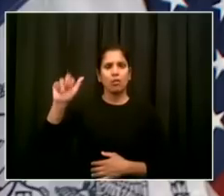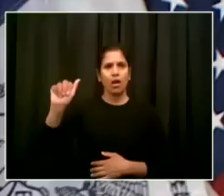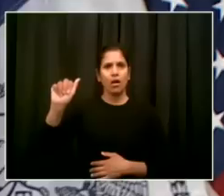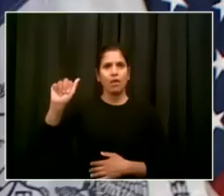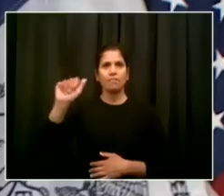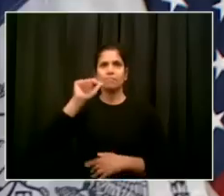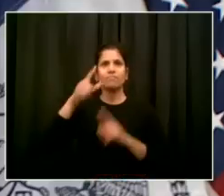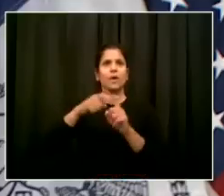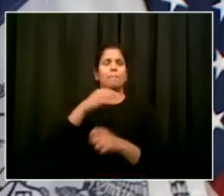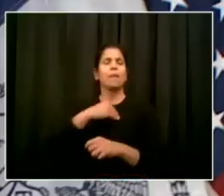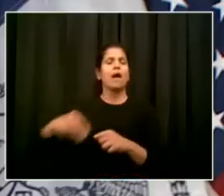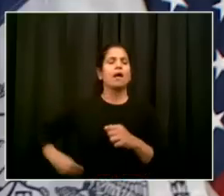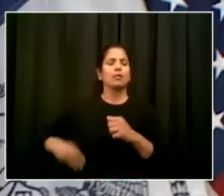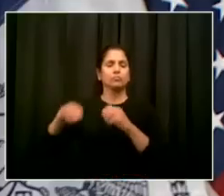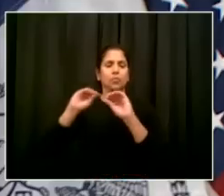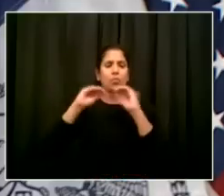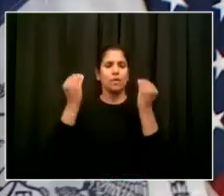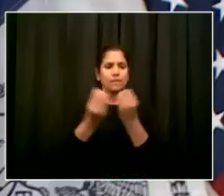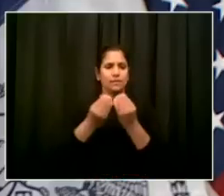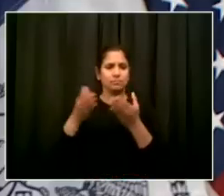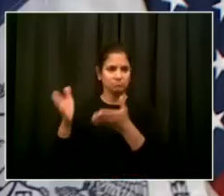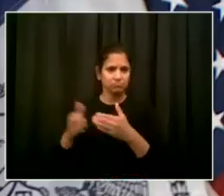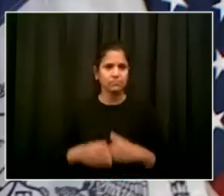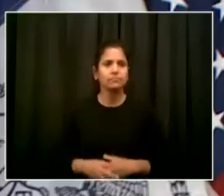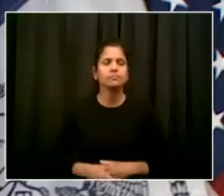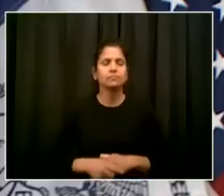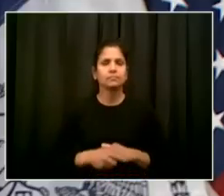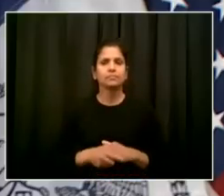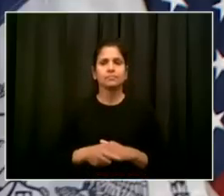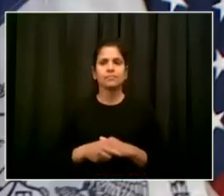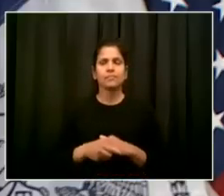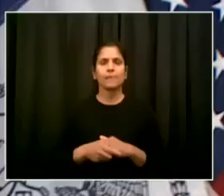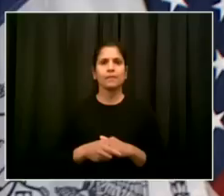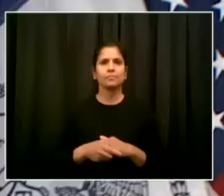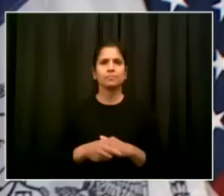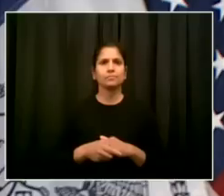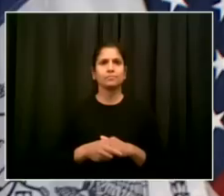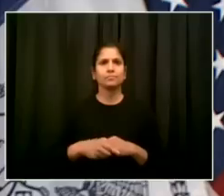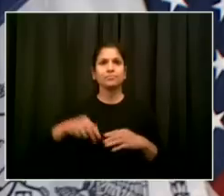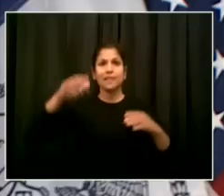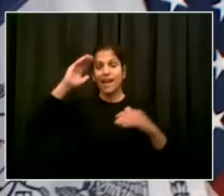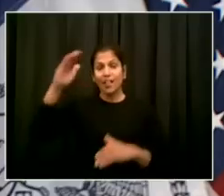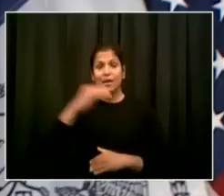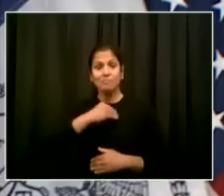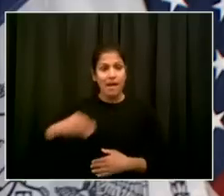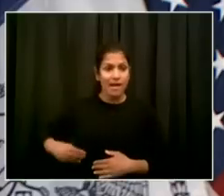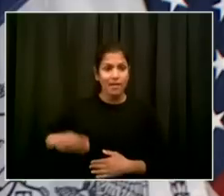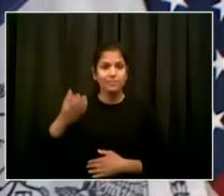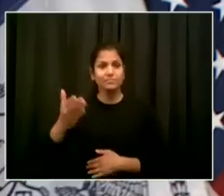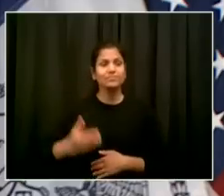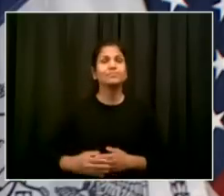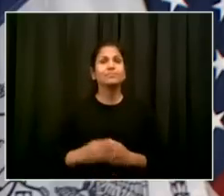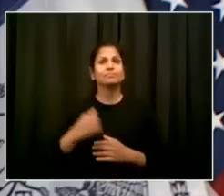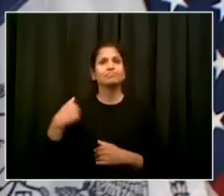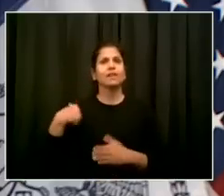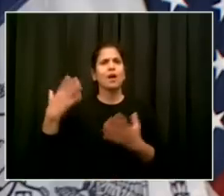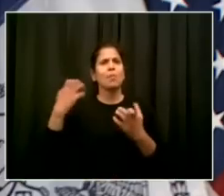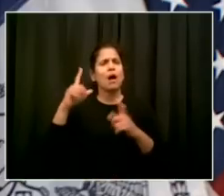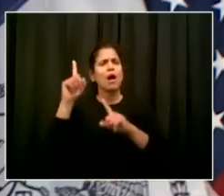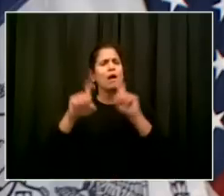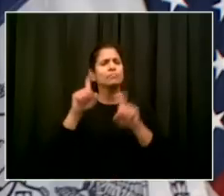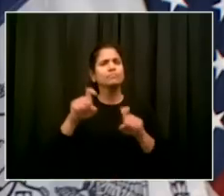Good morning. Mr. Mayor, I want to ask you about the events that have taken place over the last 2 nights. Specifically, if